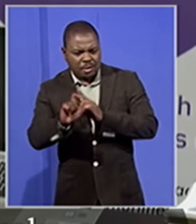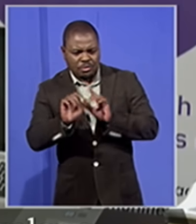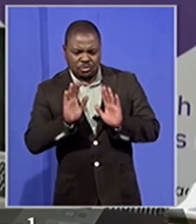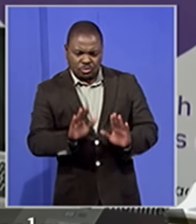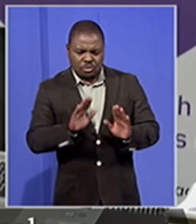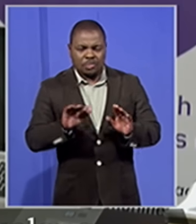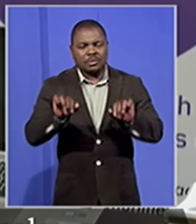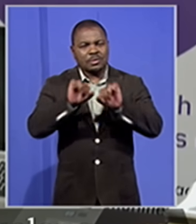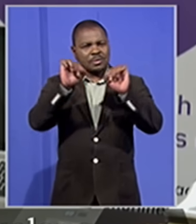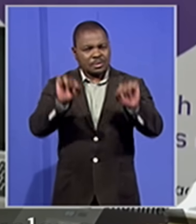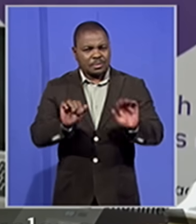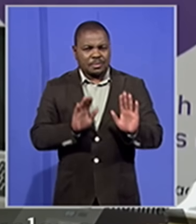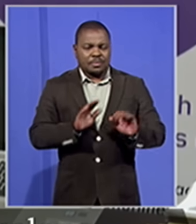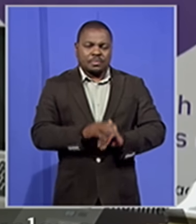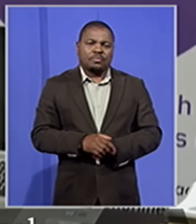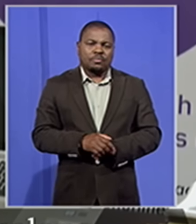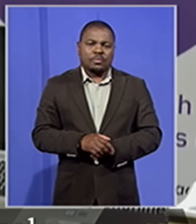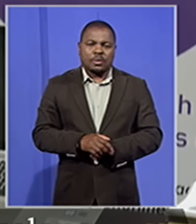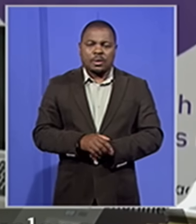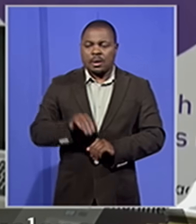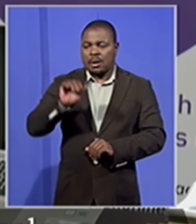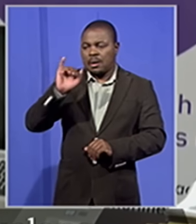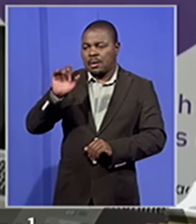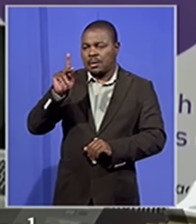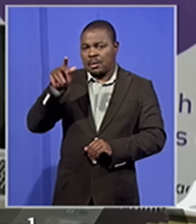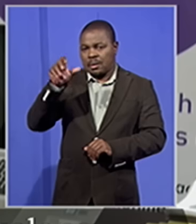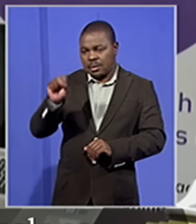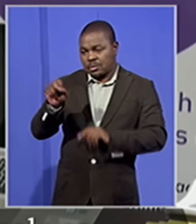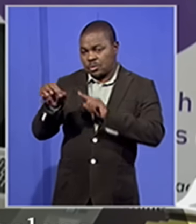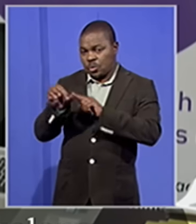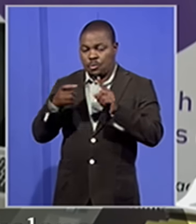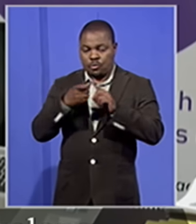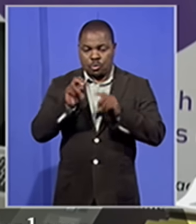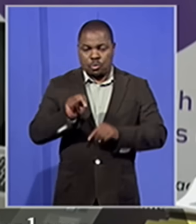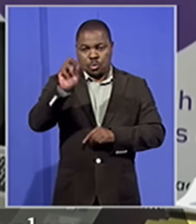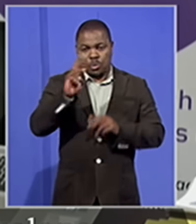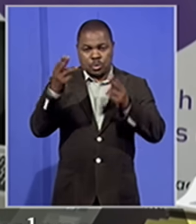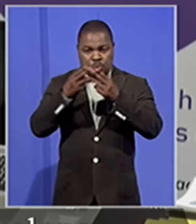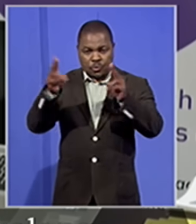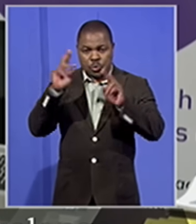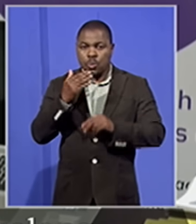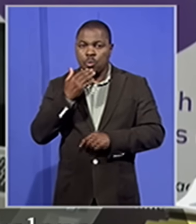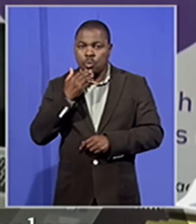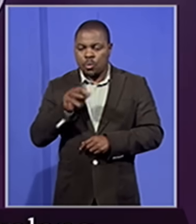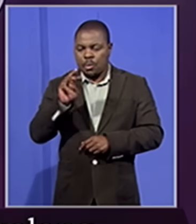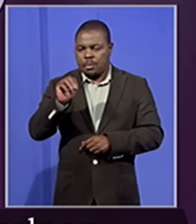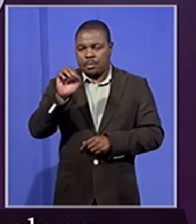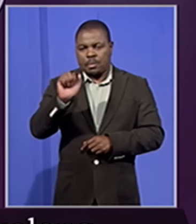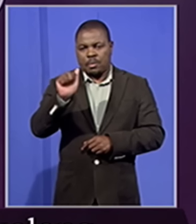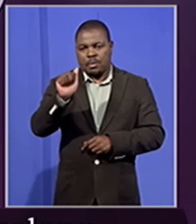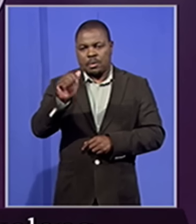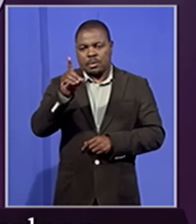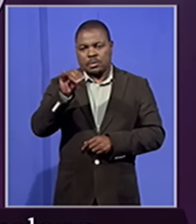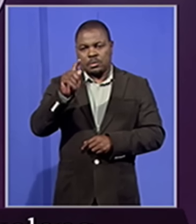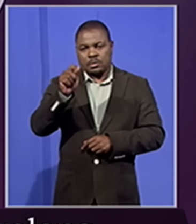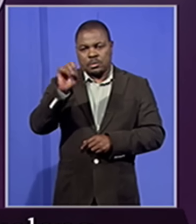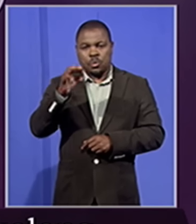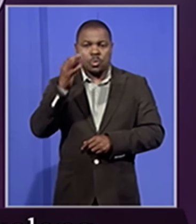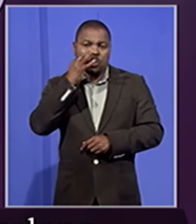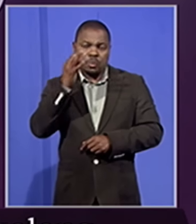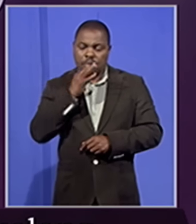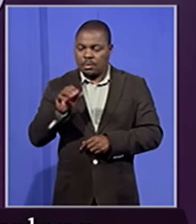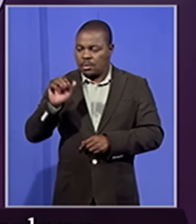Knowledge System. Moitseanape wa IKS kwa Northwest University Mothusi Utsile Maditsi a re dithuto tsa